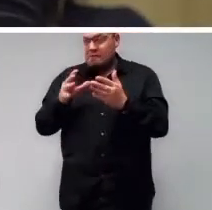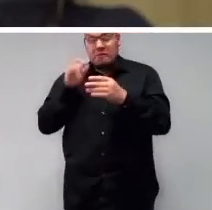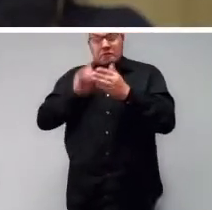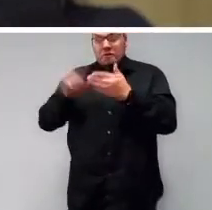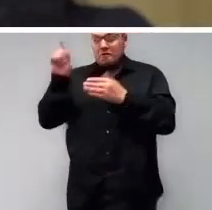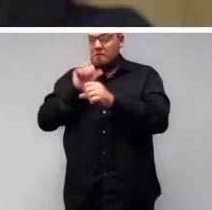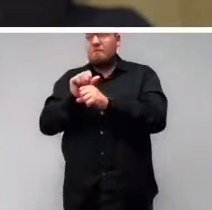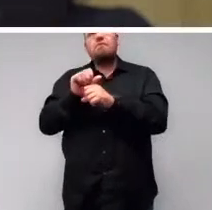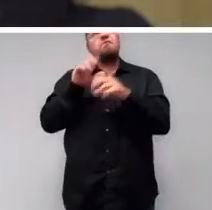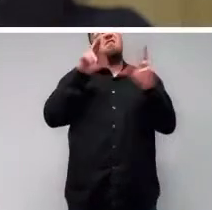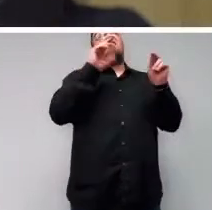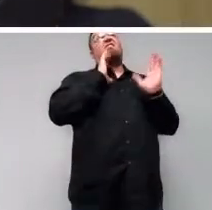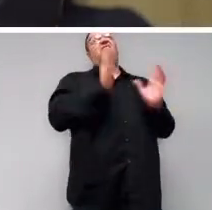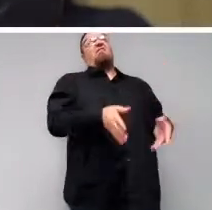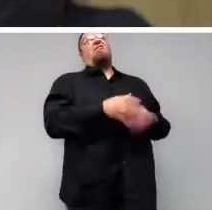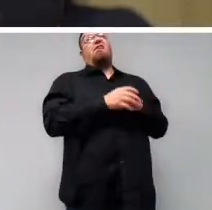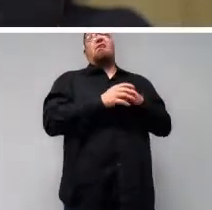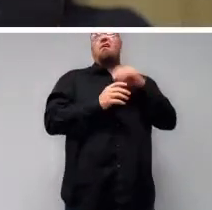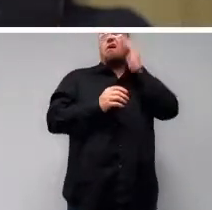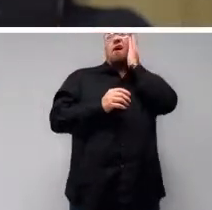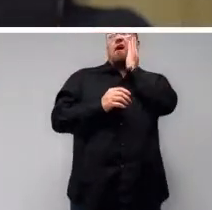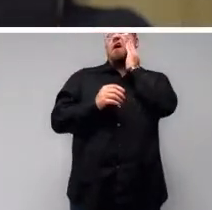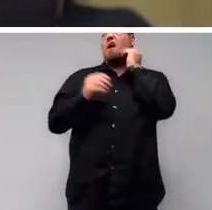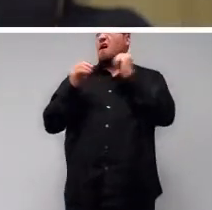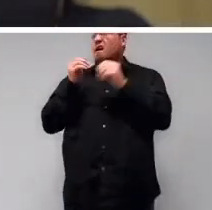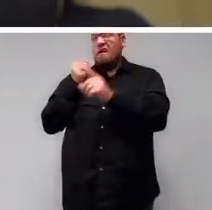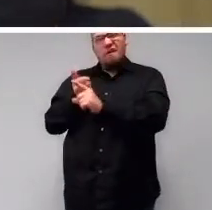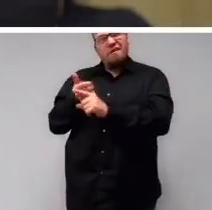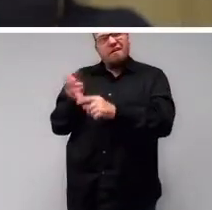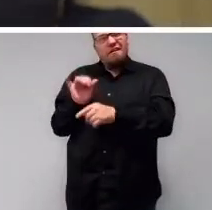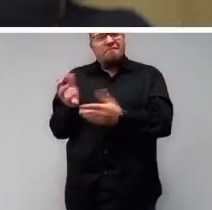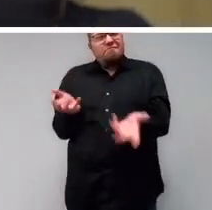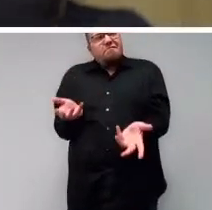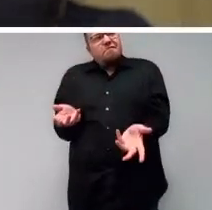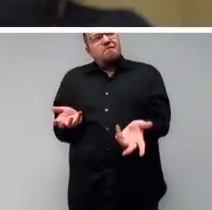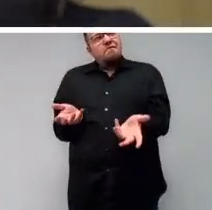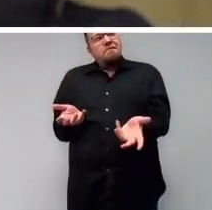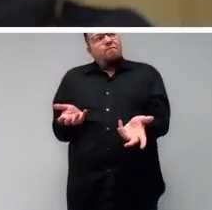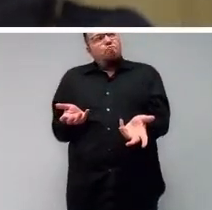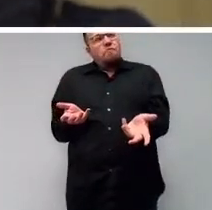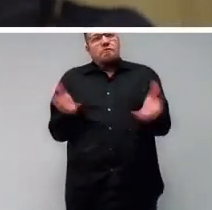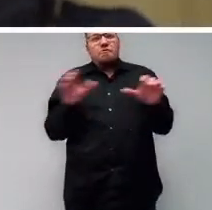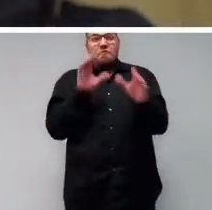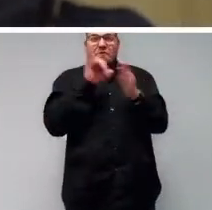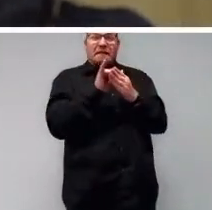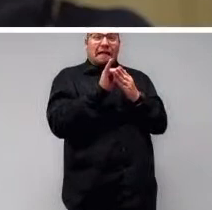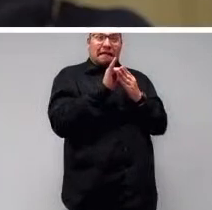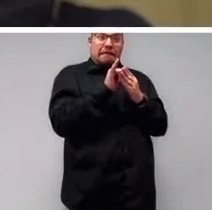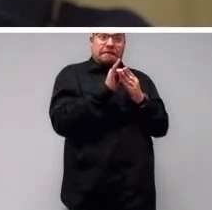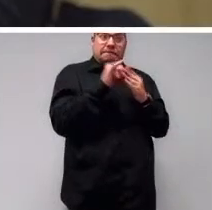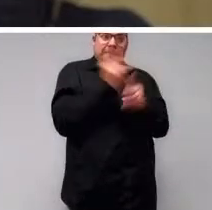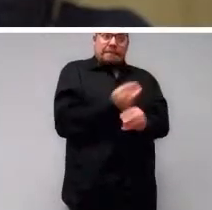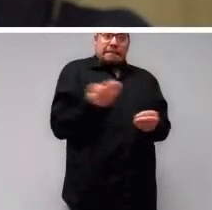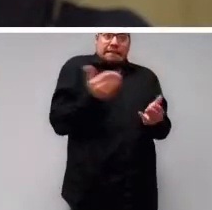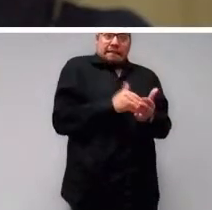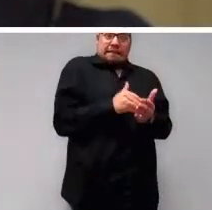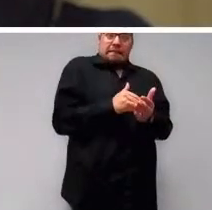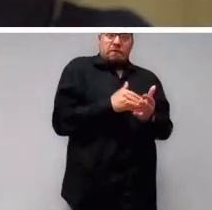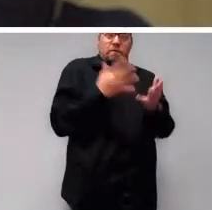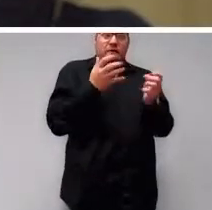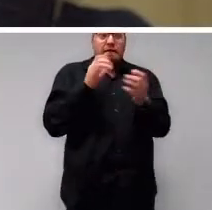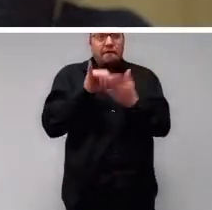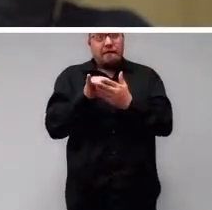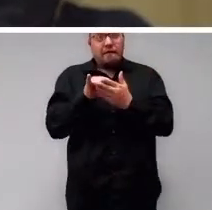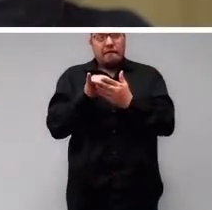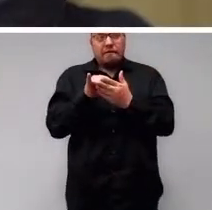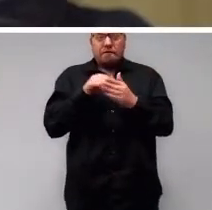I'm good. Here, kids just by themselves are like, well, let's do those calculations again before we cut it, because they want that roof rafter to